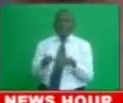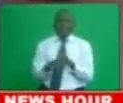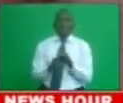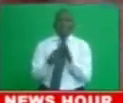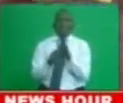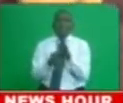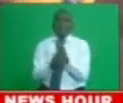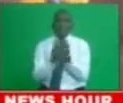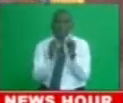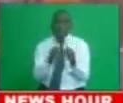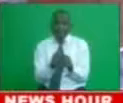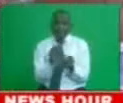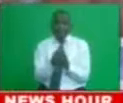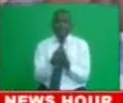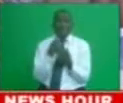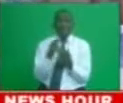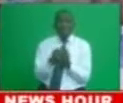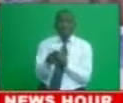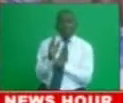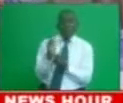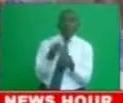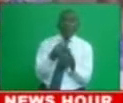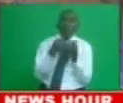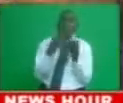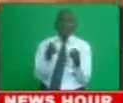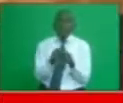talent. It is in gratitude to God, first of all,